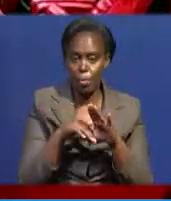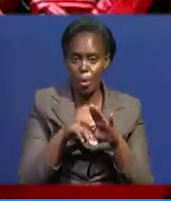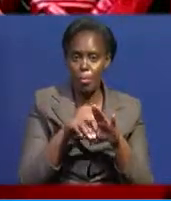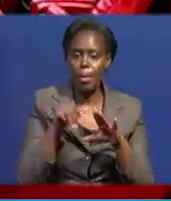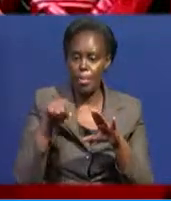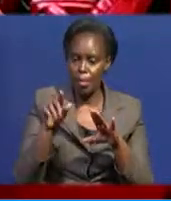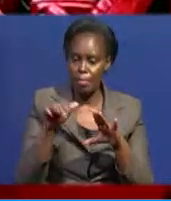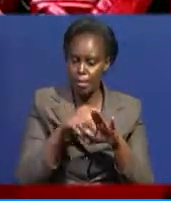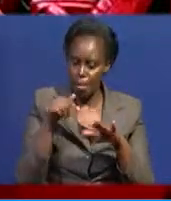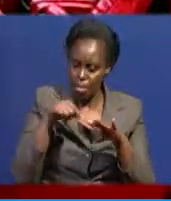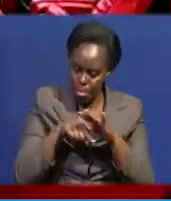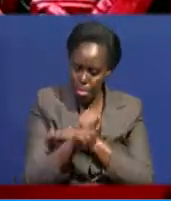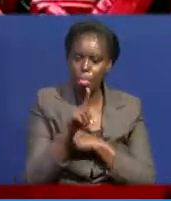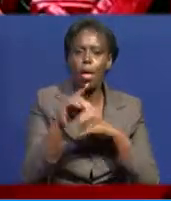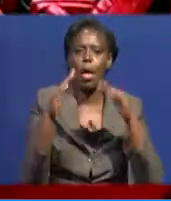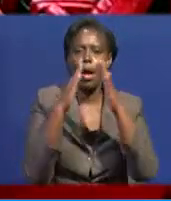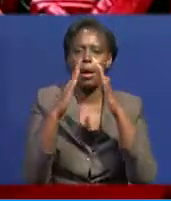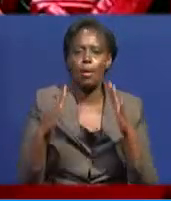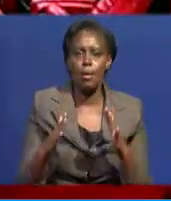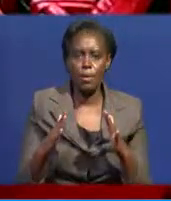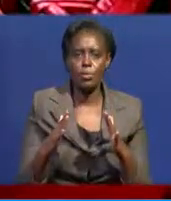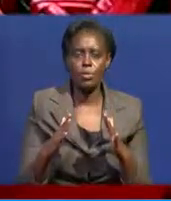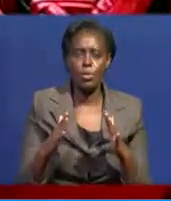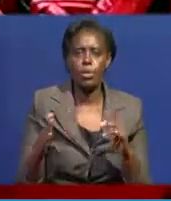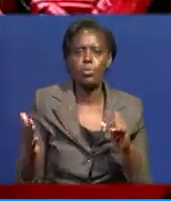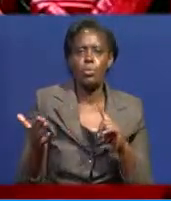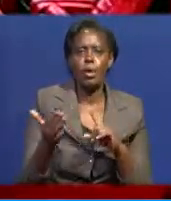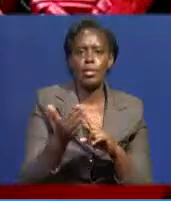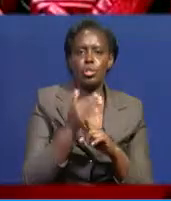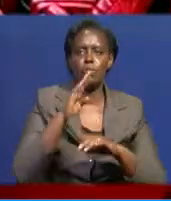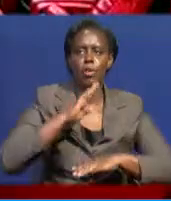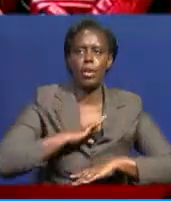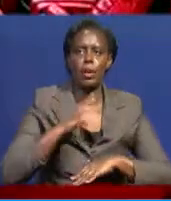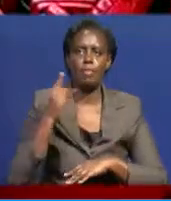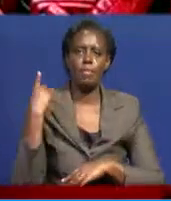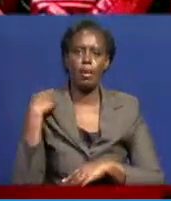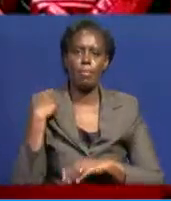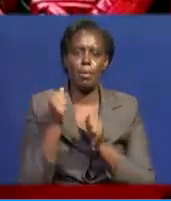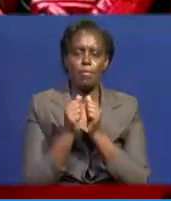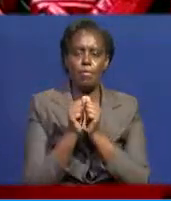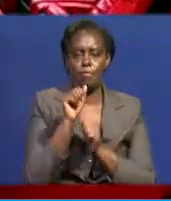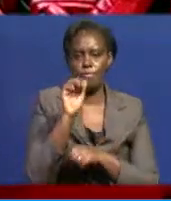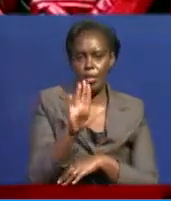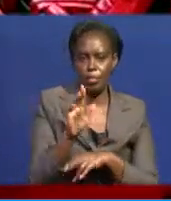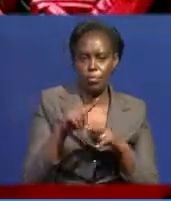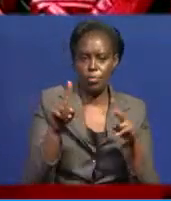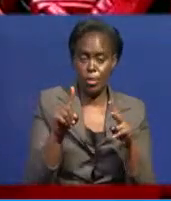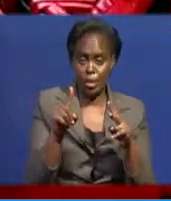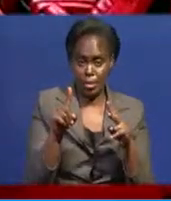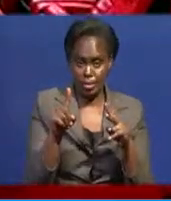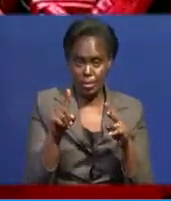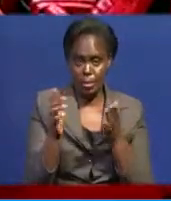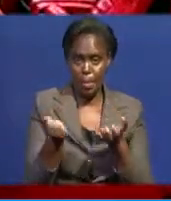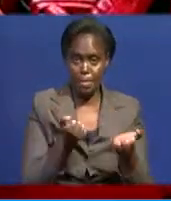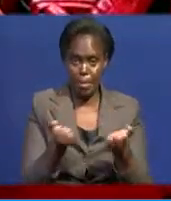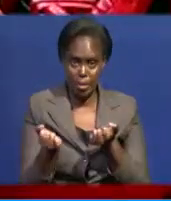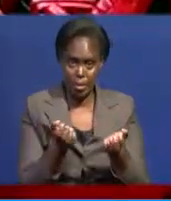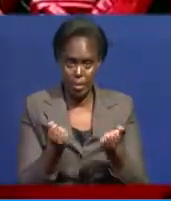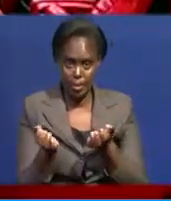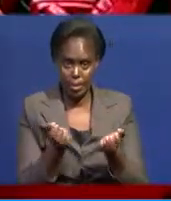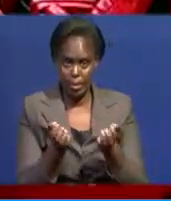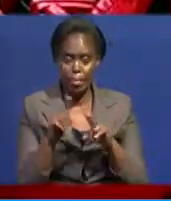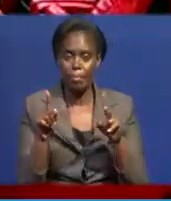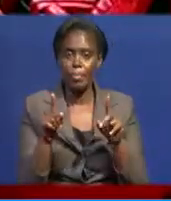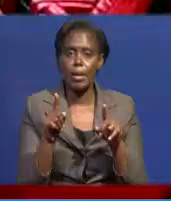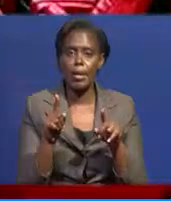chamber just to ensure that the House attains that required number for the commencement of the House business.